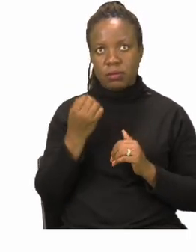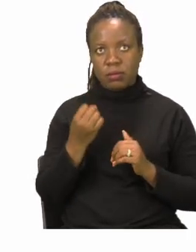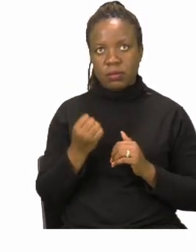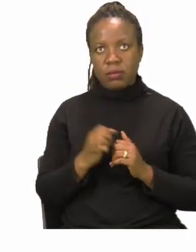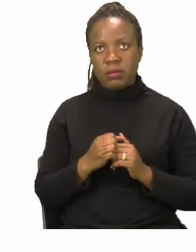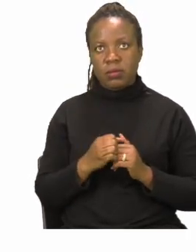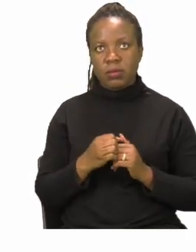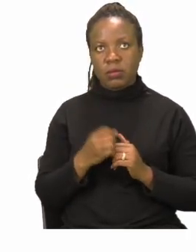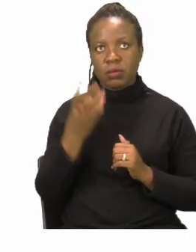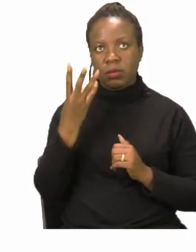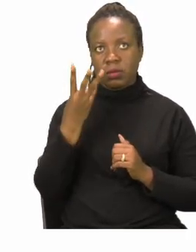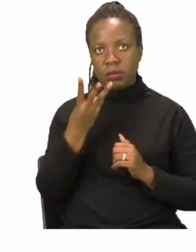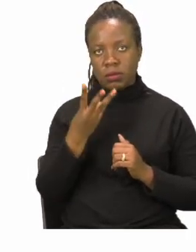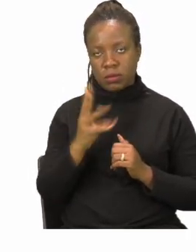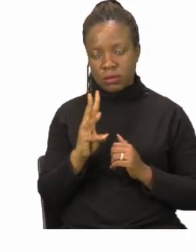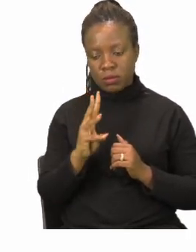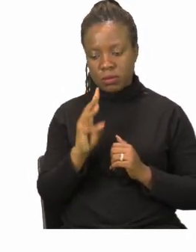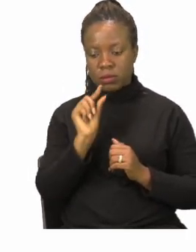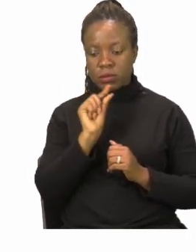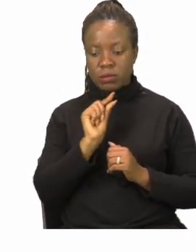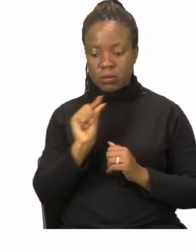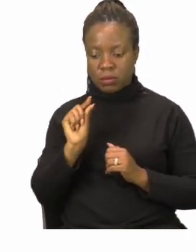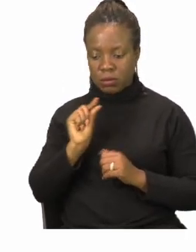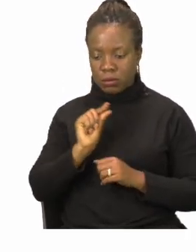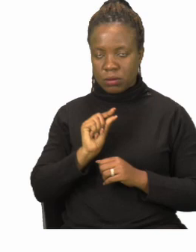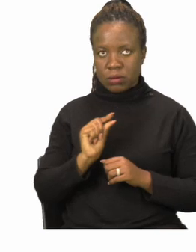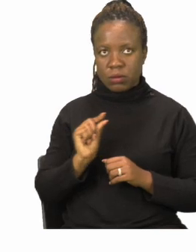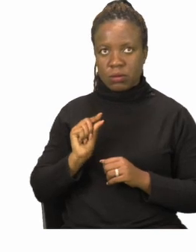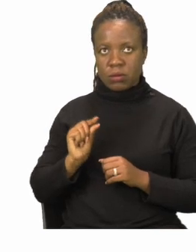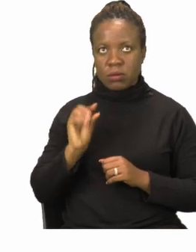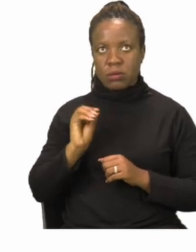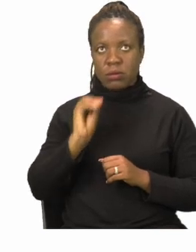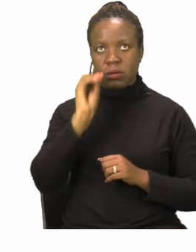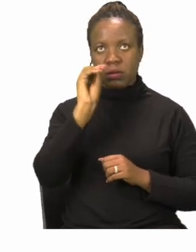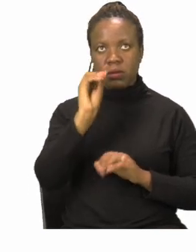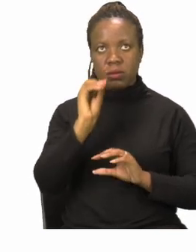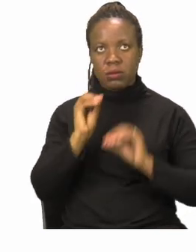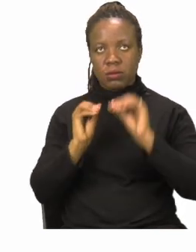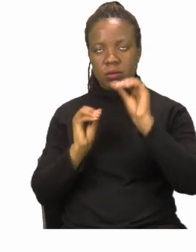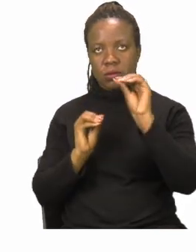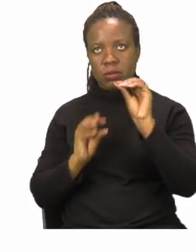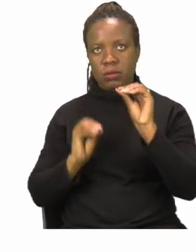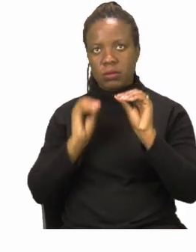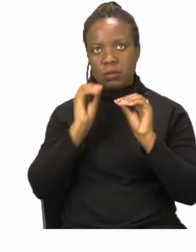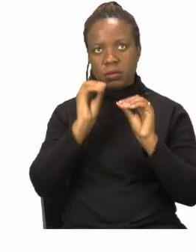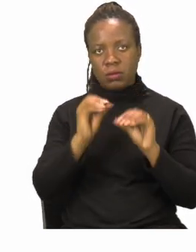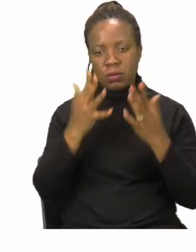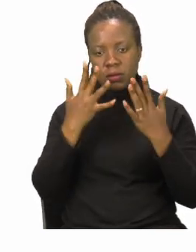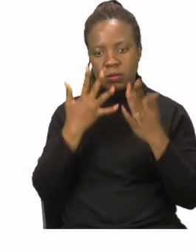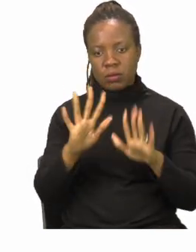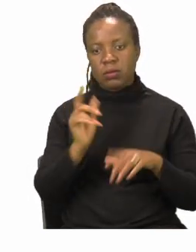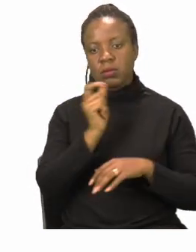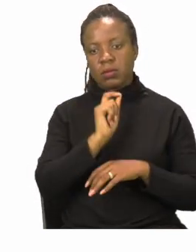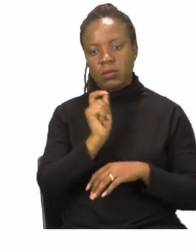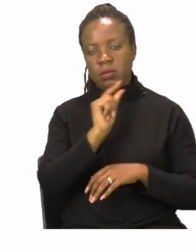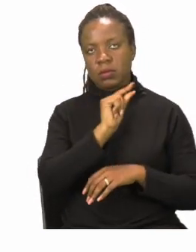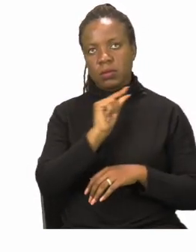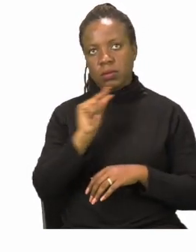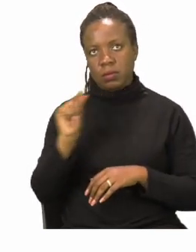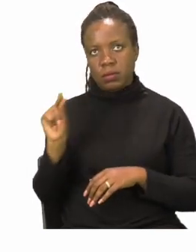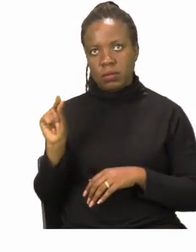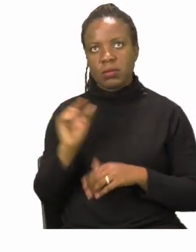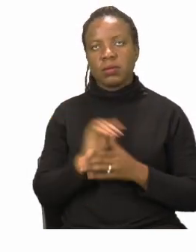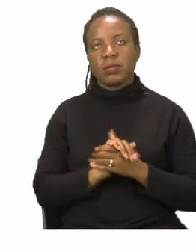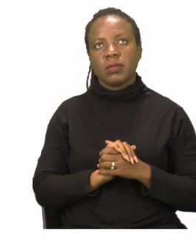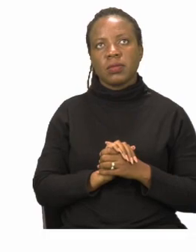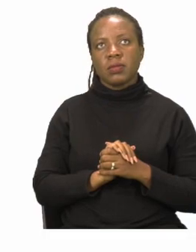6 words given to you there that you have to fill in to complete the sentences. Now,